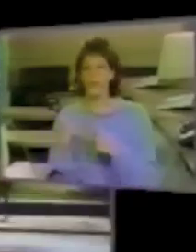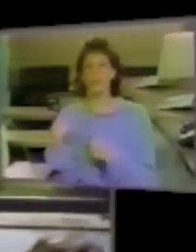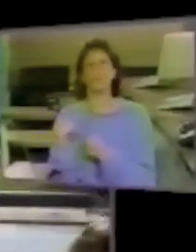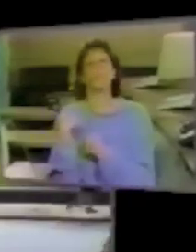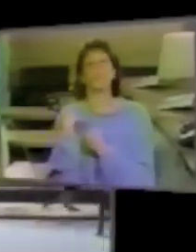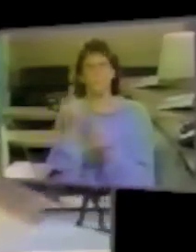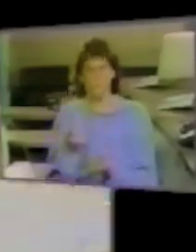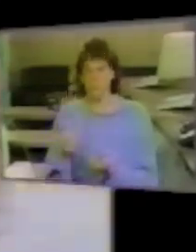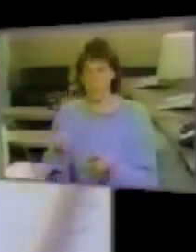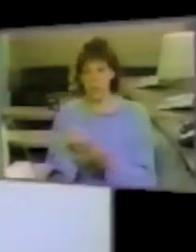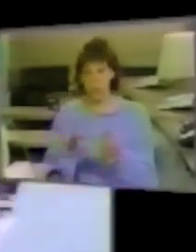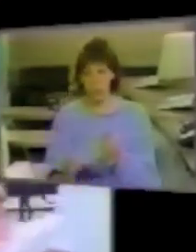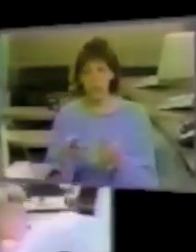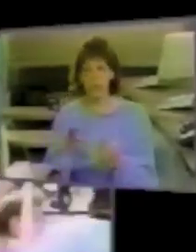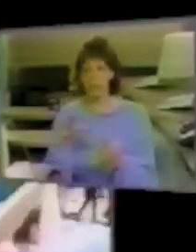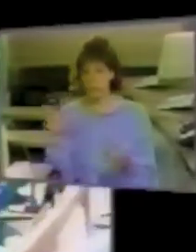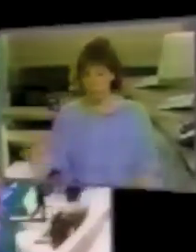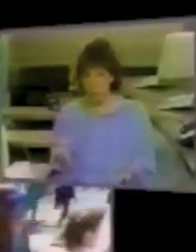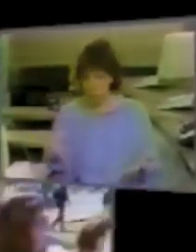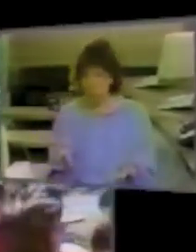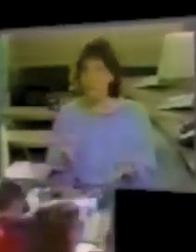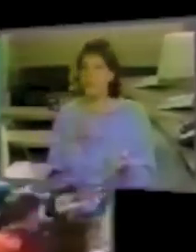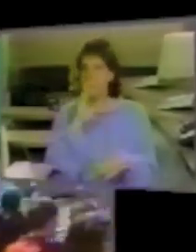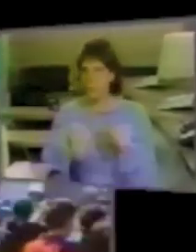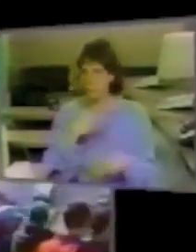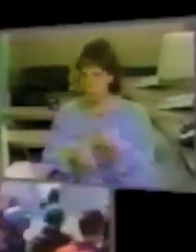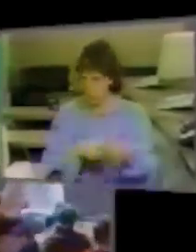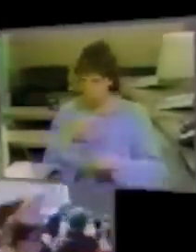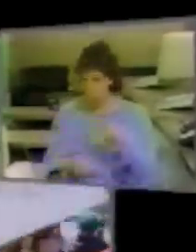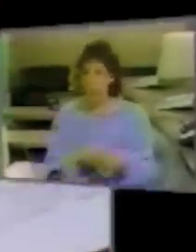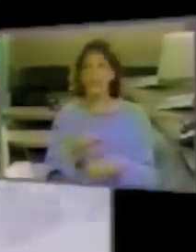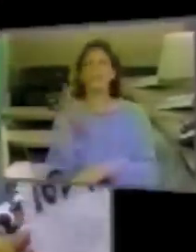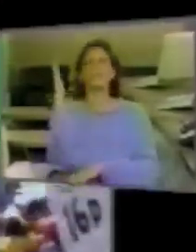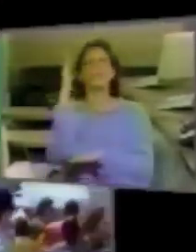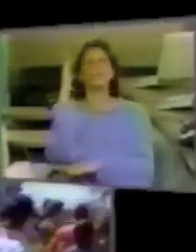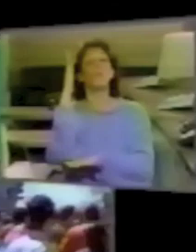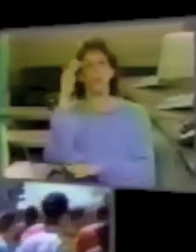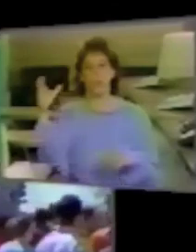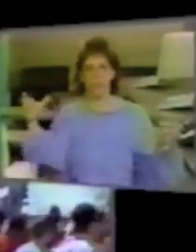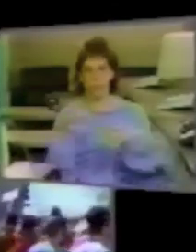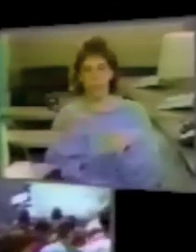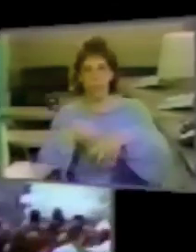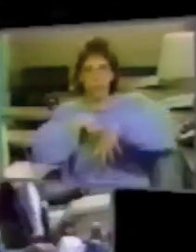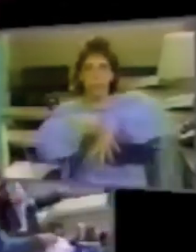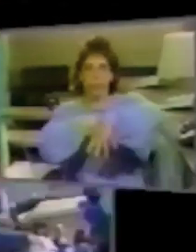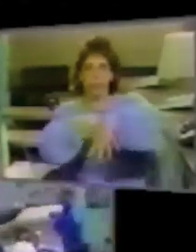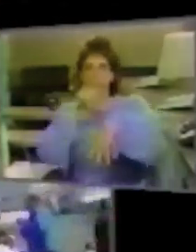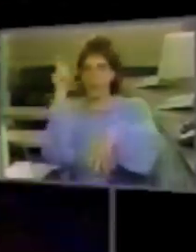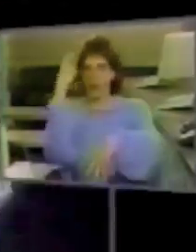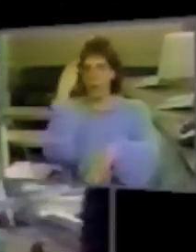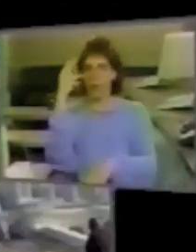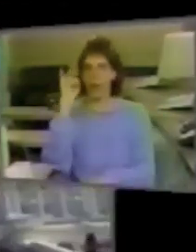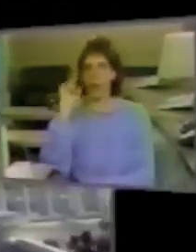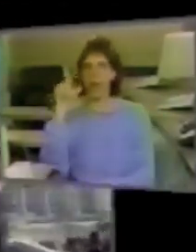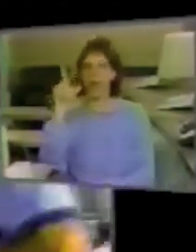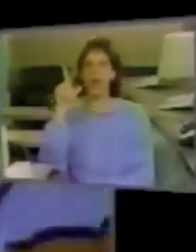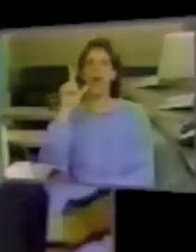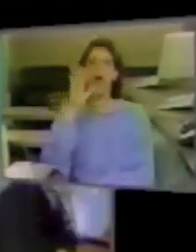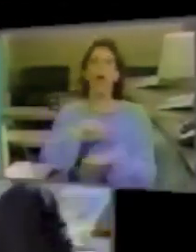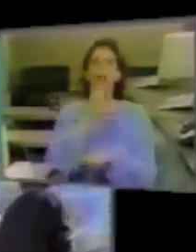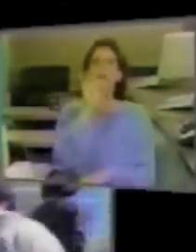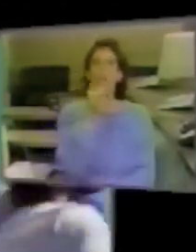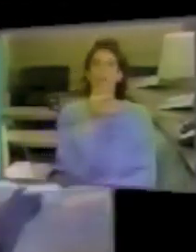been motivated enough to keep the protests going. They marshaled their forces on campus at noon, then marched off for Capitol Hill, down 8th Street to Maryland